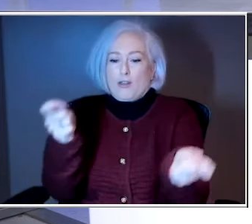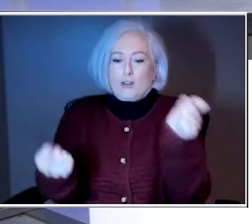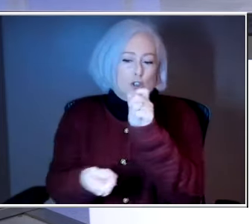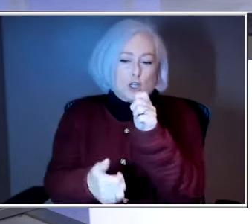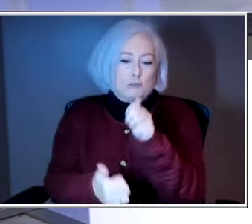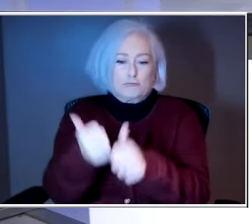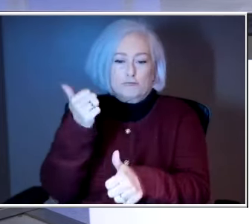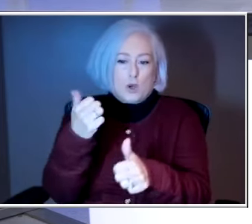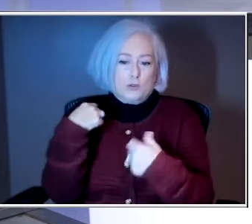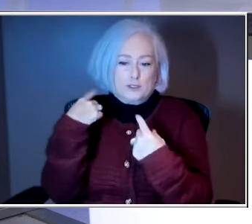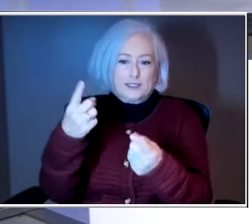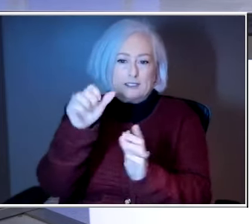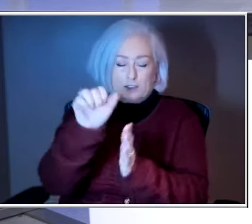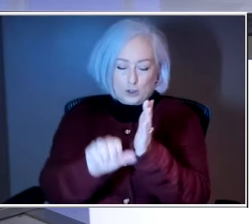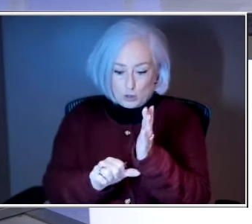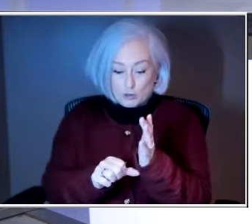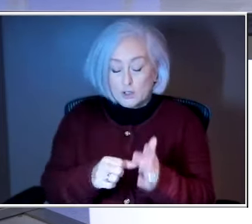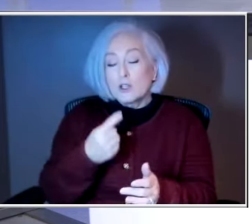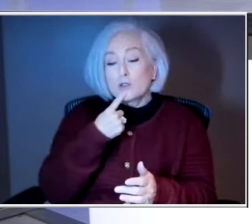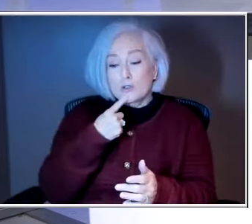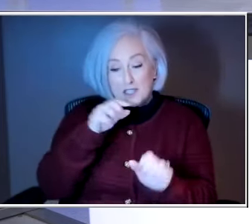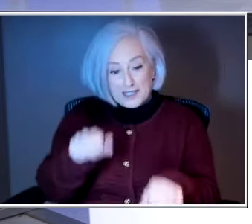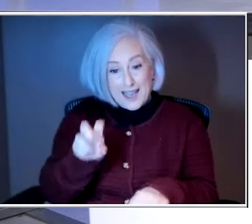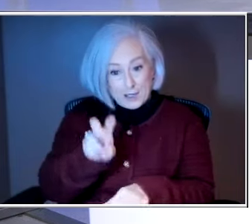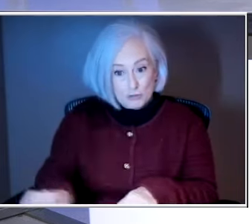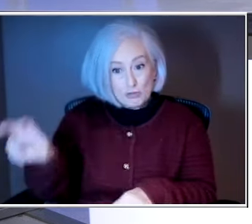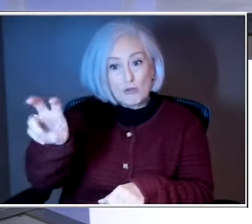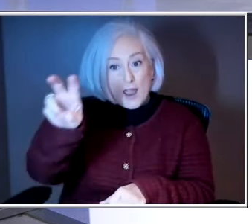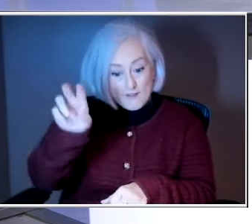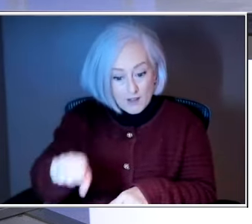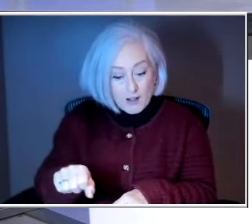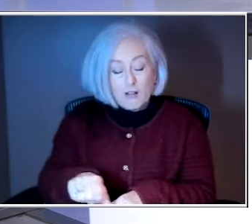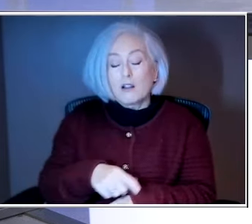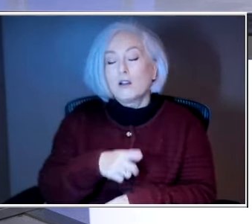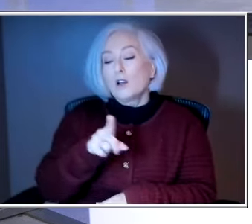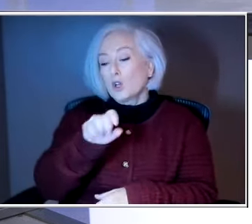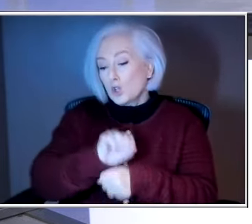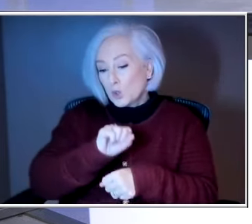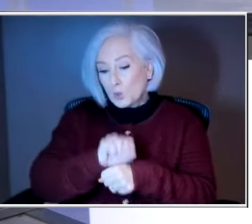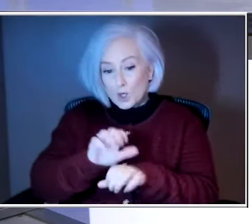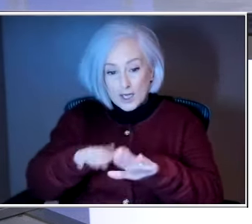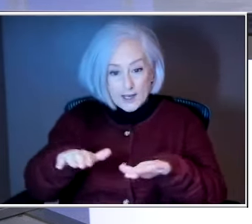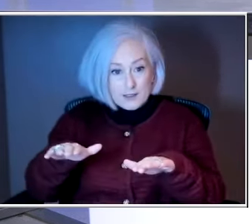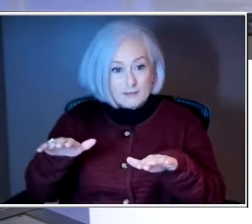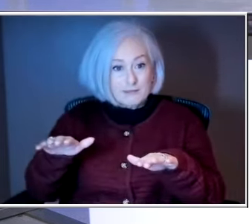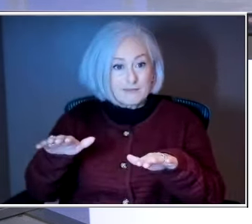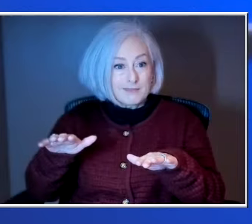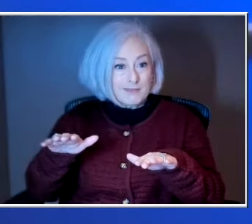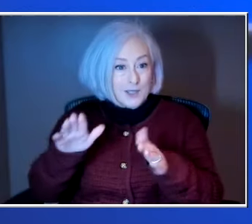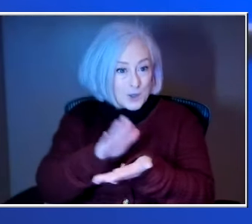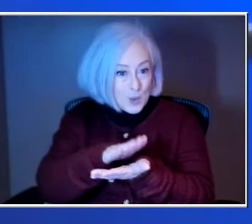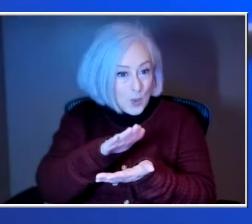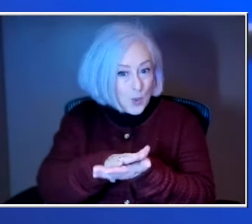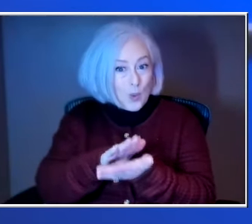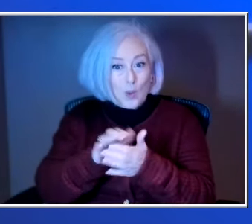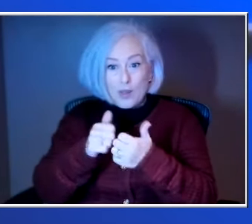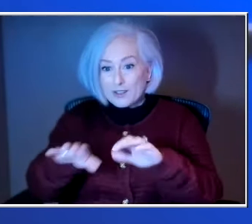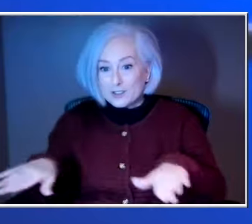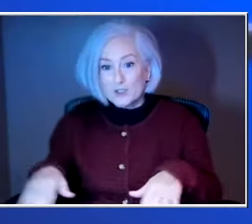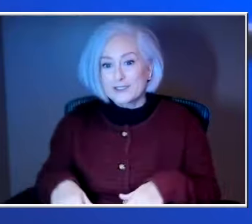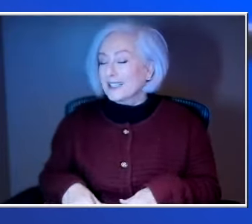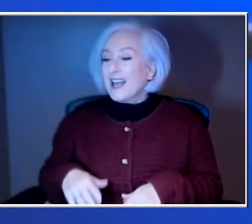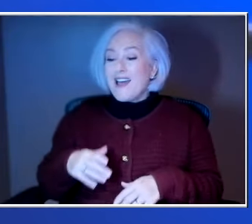you know, you're able to travel. But again, as somebody who works in a school and you're running yeah. around after oh, yeah. children all day, what's that been like? I don't have leg cramps every night.